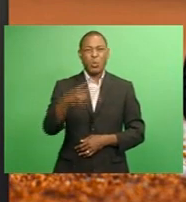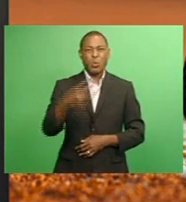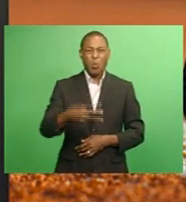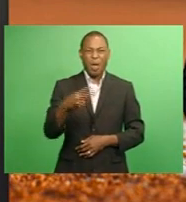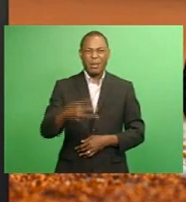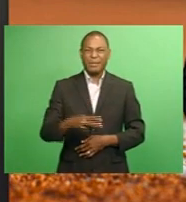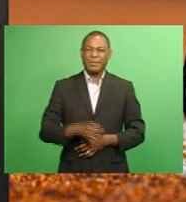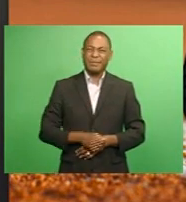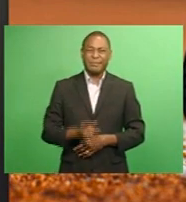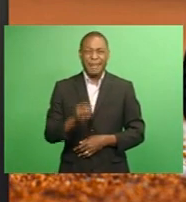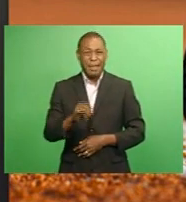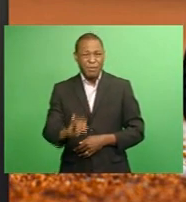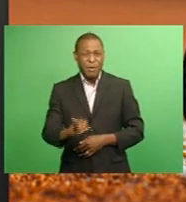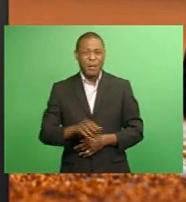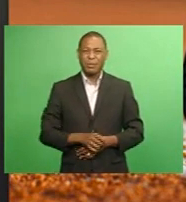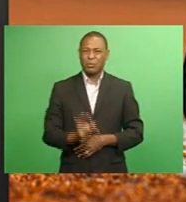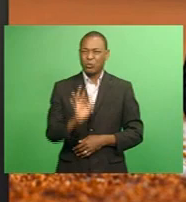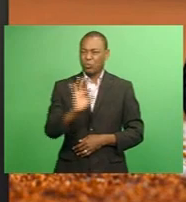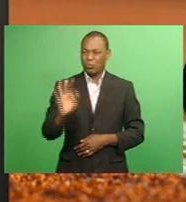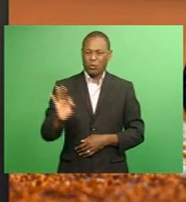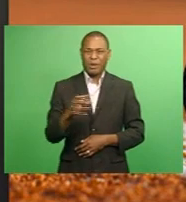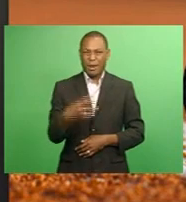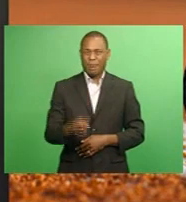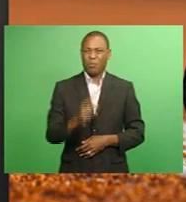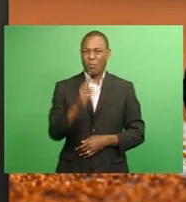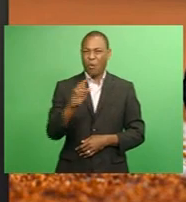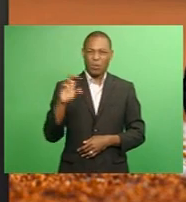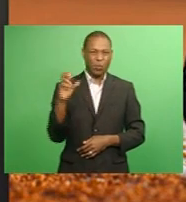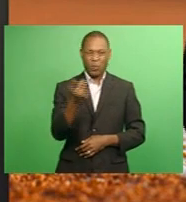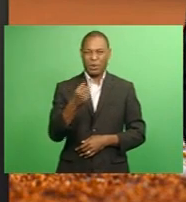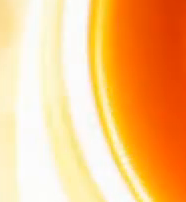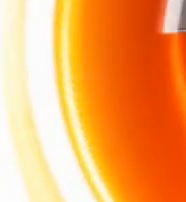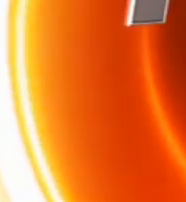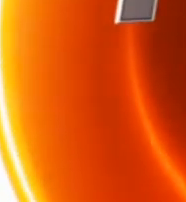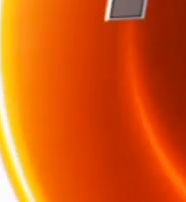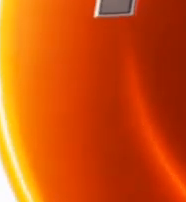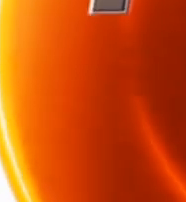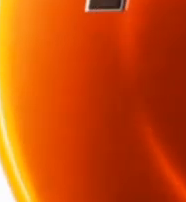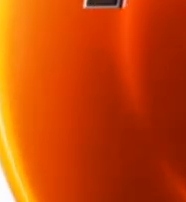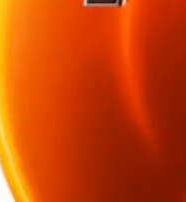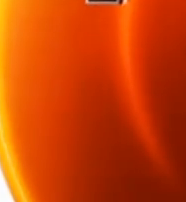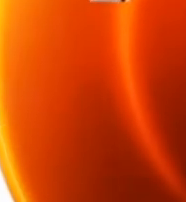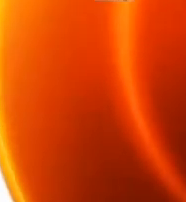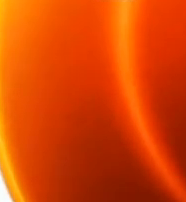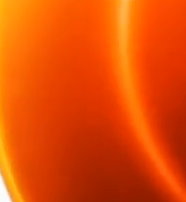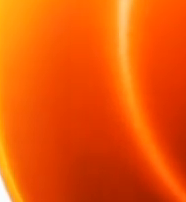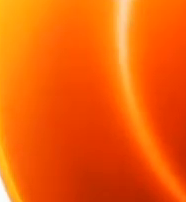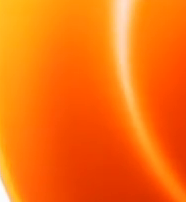errors and not landing one winner in a 21-minute opening set.